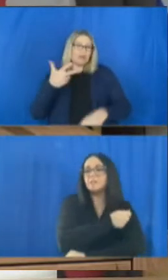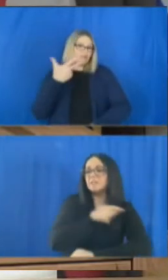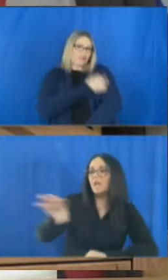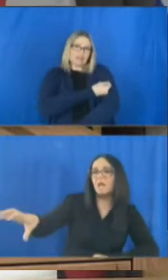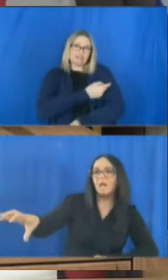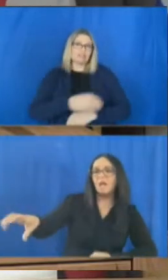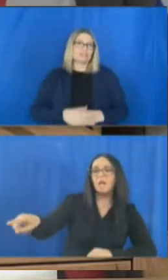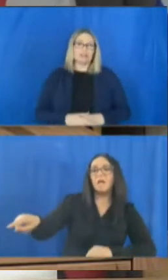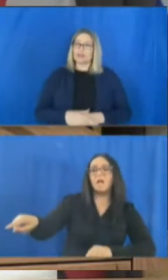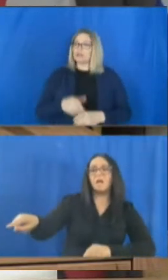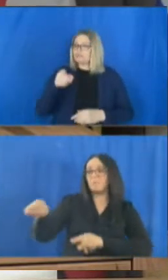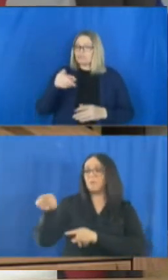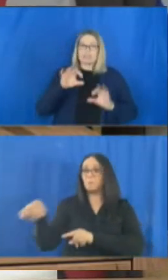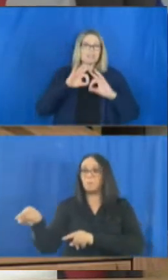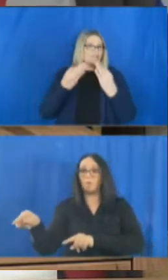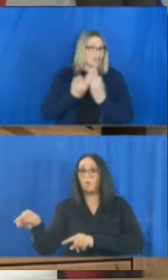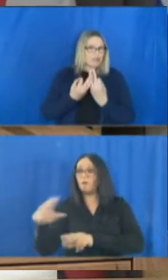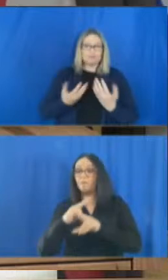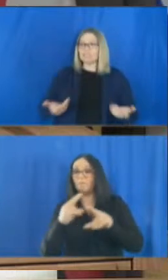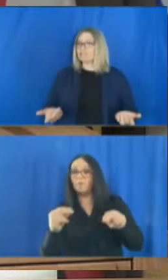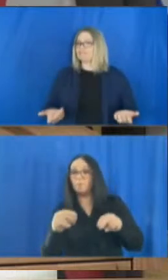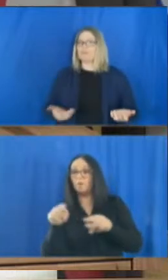really don't want to leave people behind.